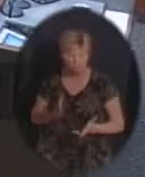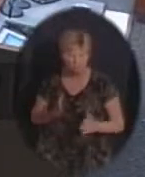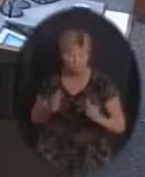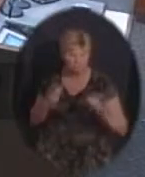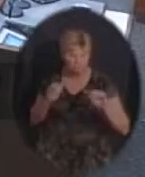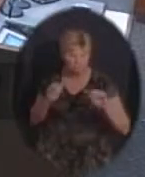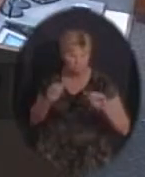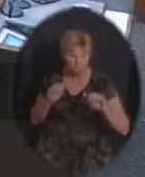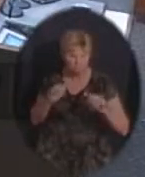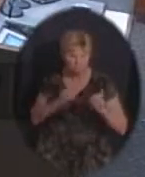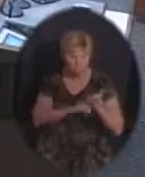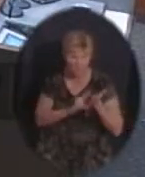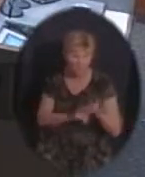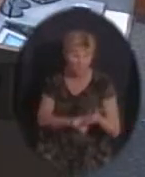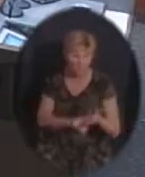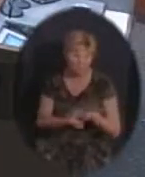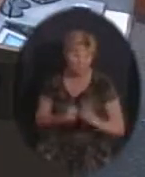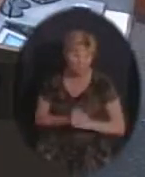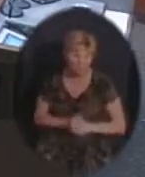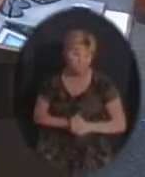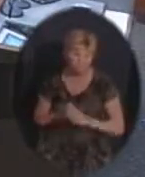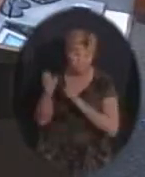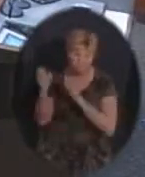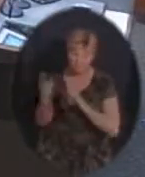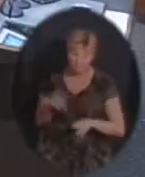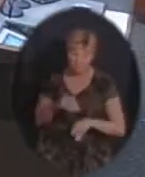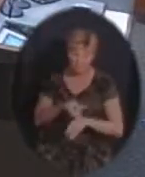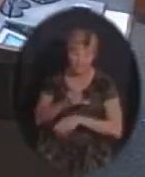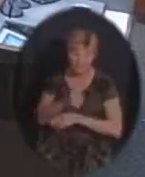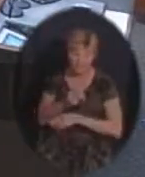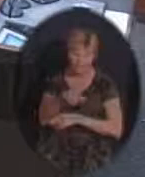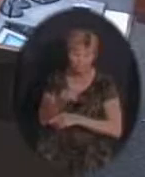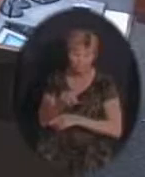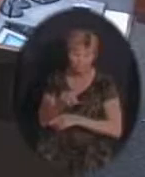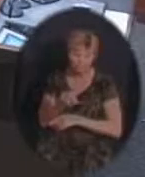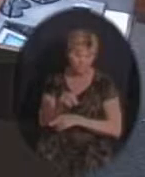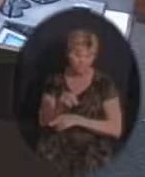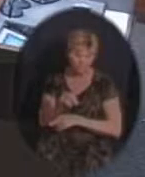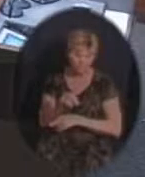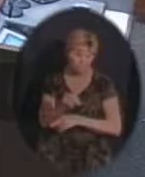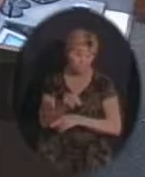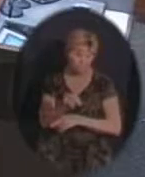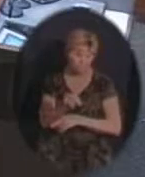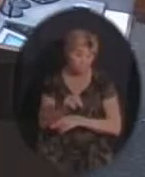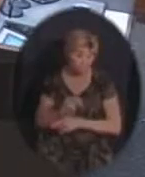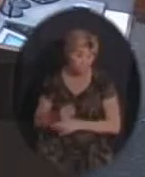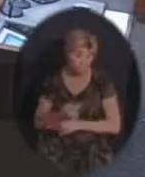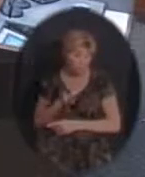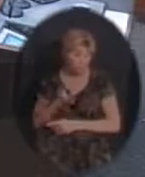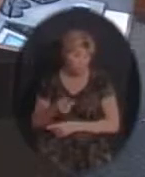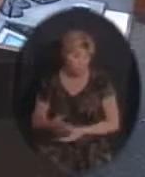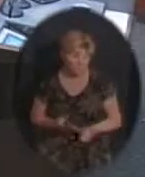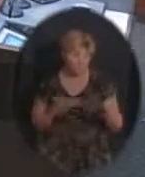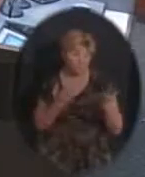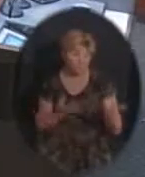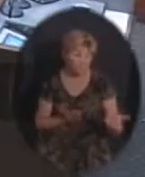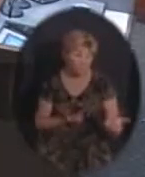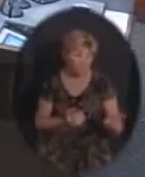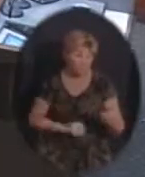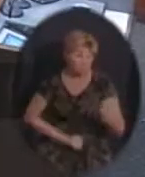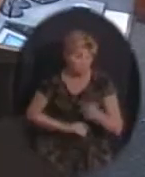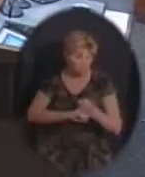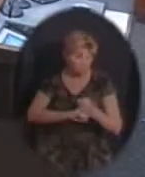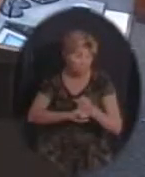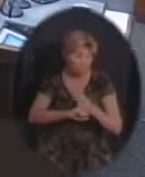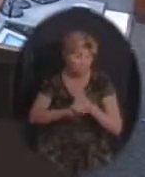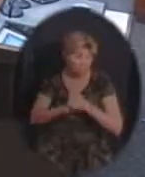session at 10:30 p.m. Thank you. Do we have a second to this motion? I second it.